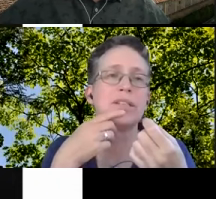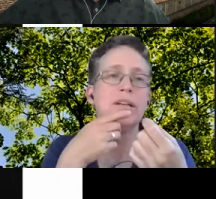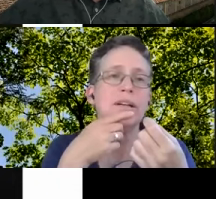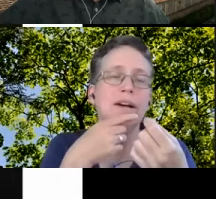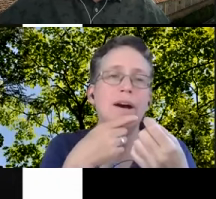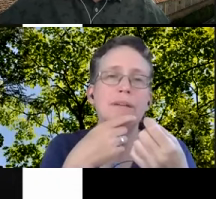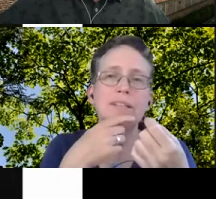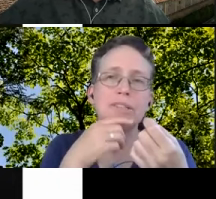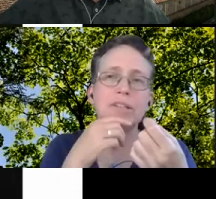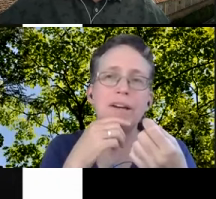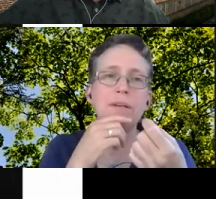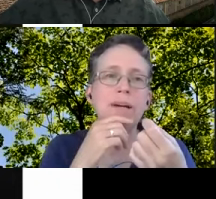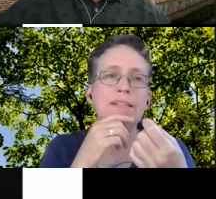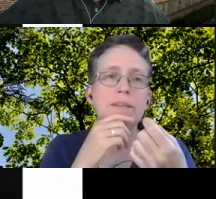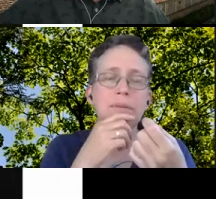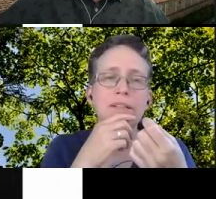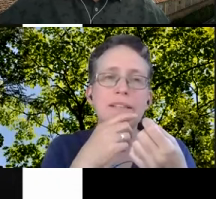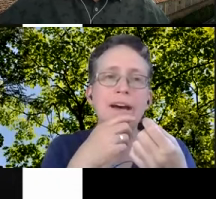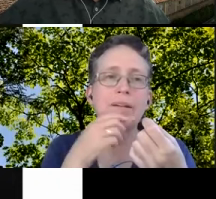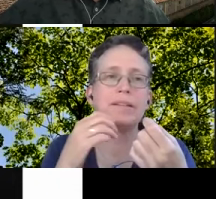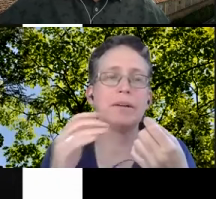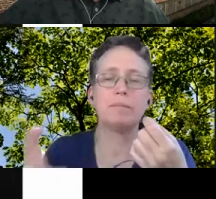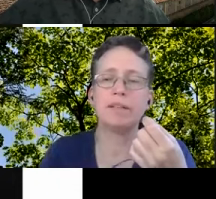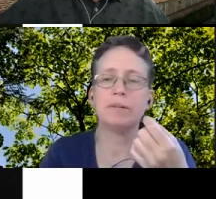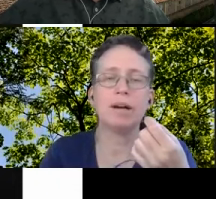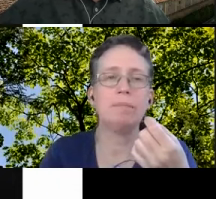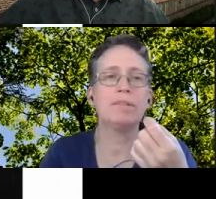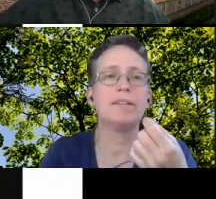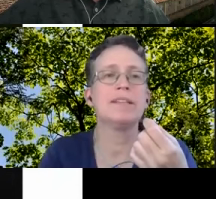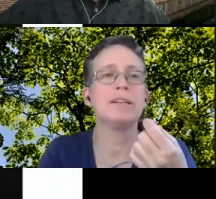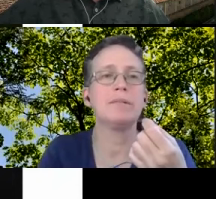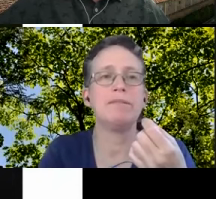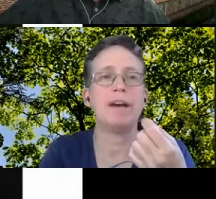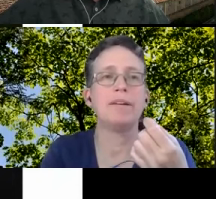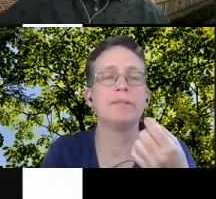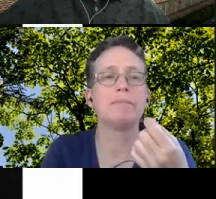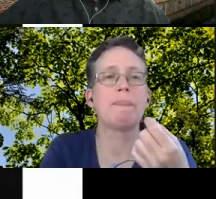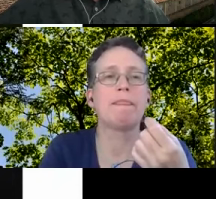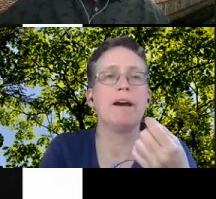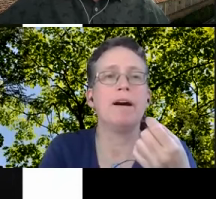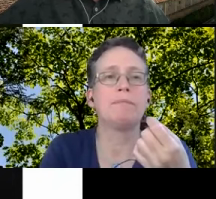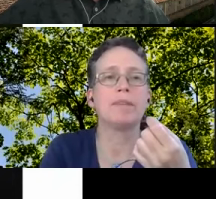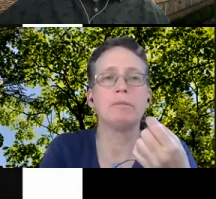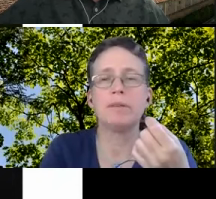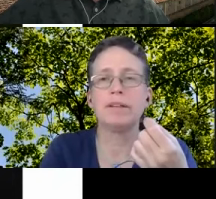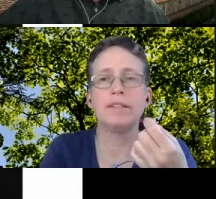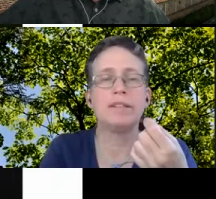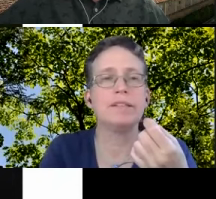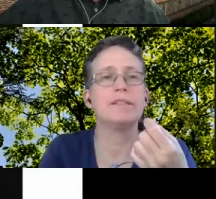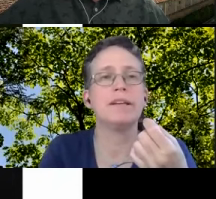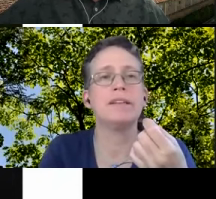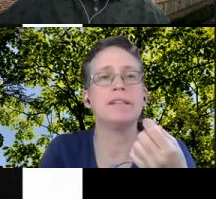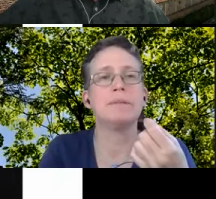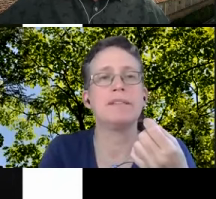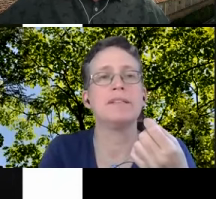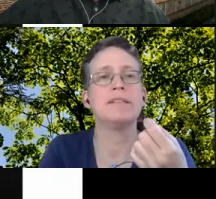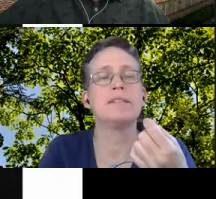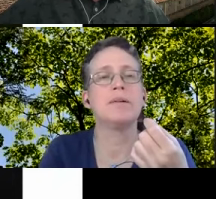much? It didn't turn out to be quite as simple as that, but there were a couple of things that we found when